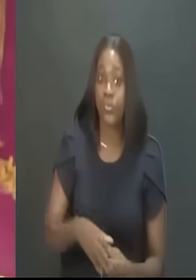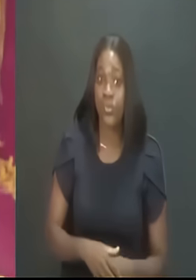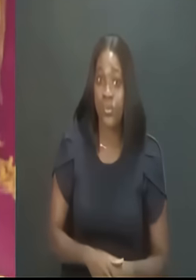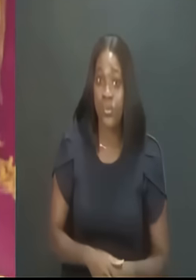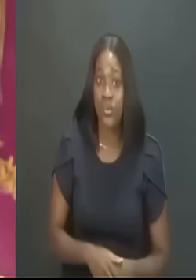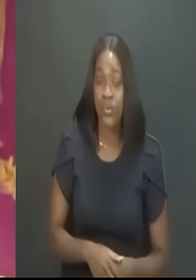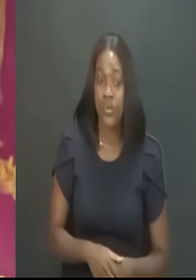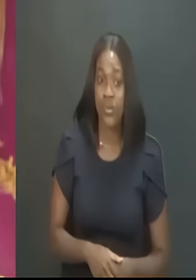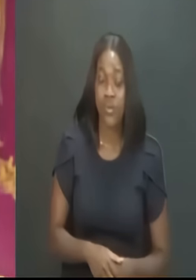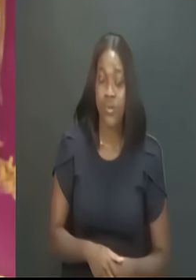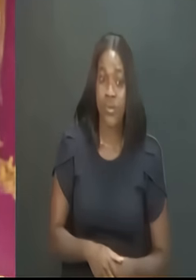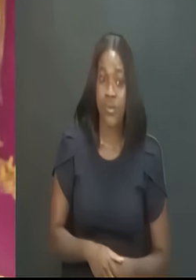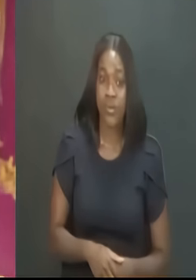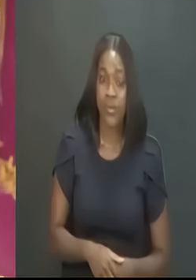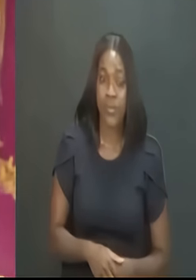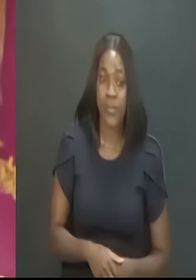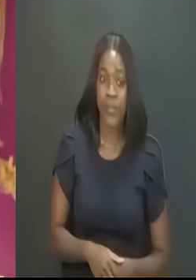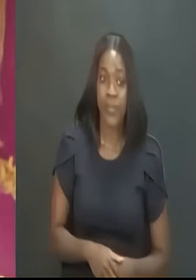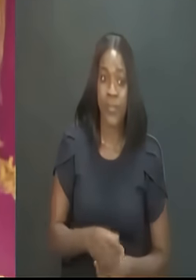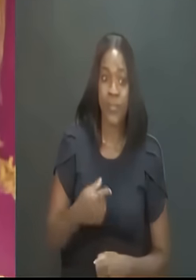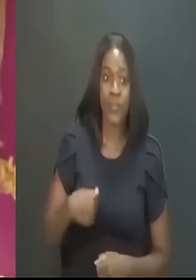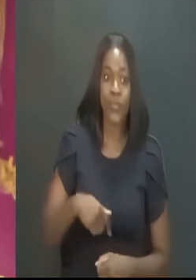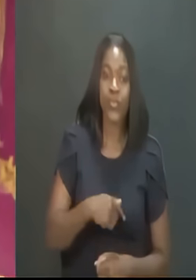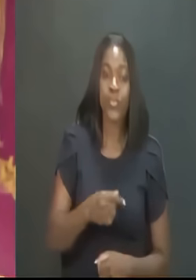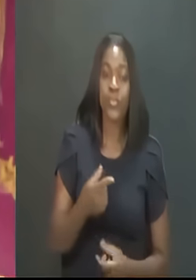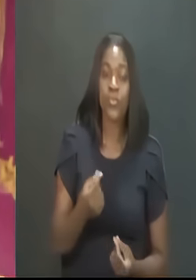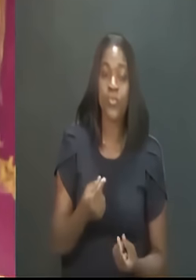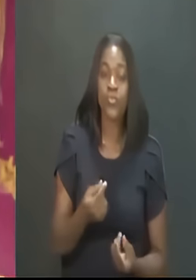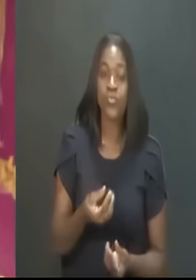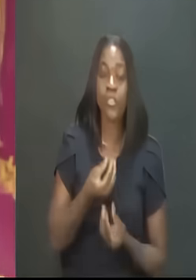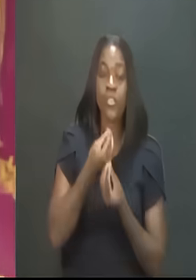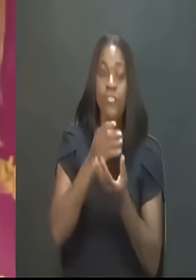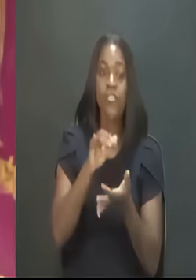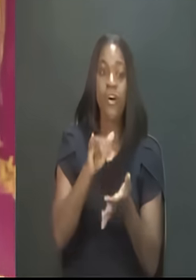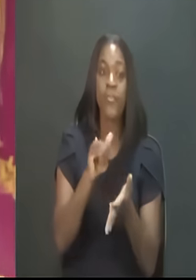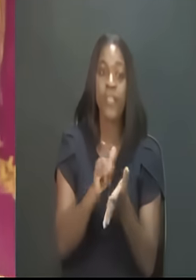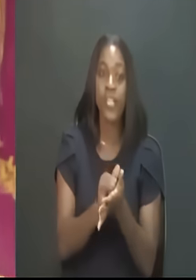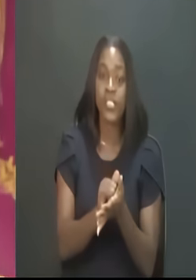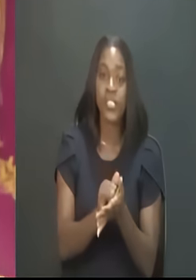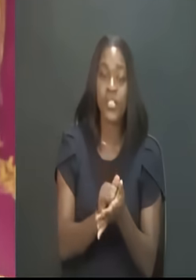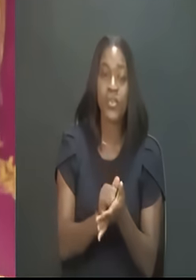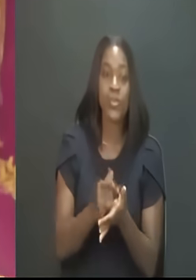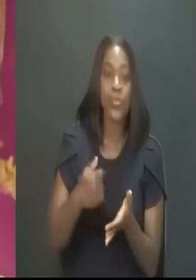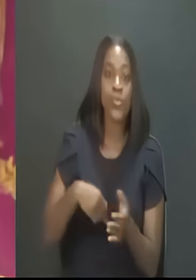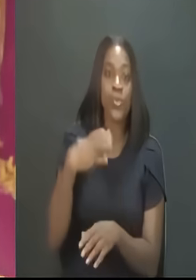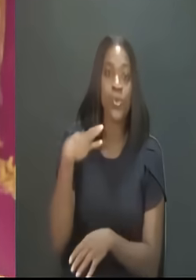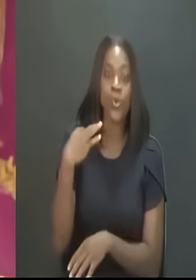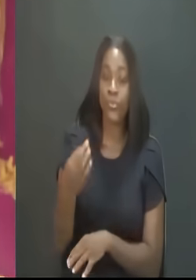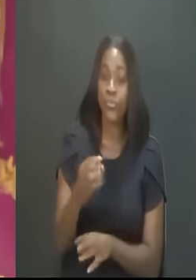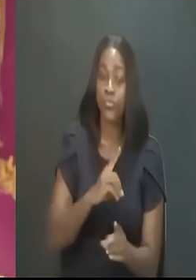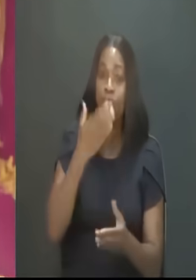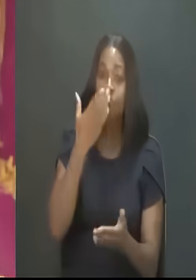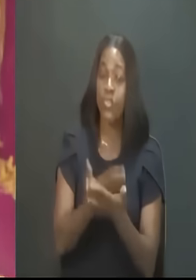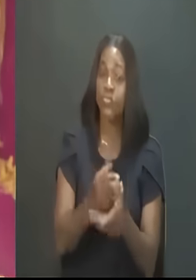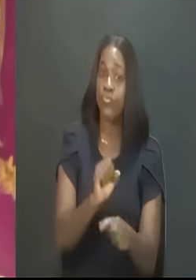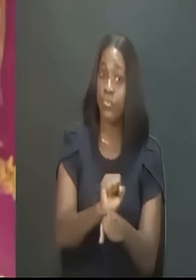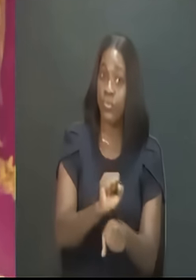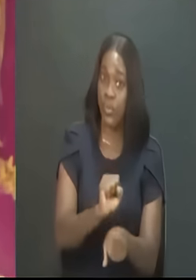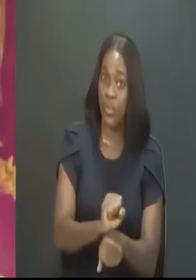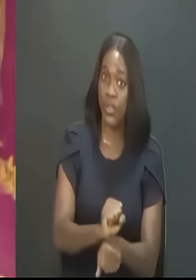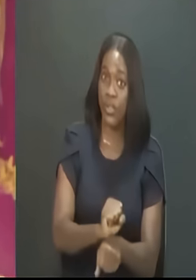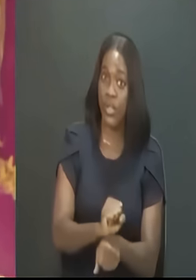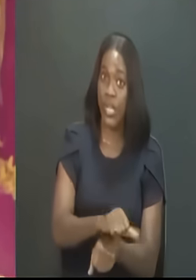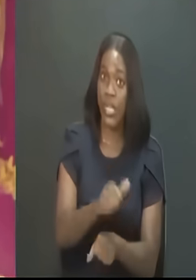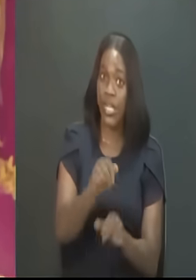ticket, we are serving notice that we are committed to doing a diligent job. And so anybody appearing